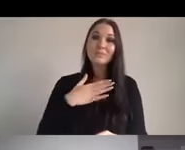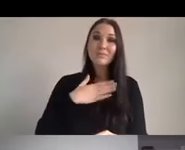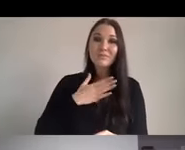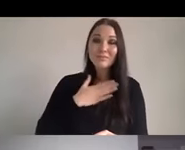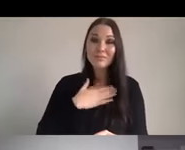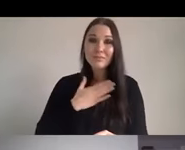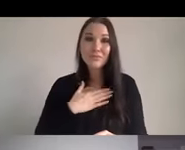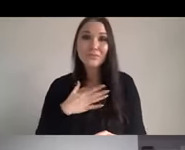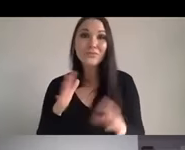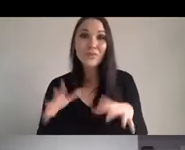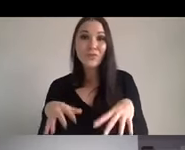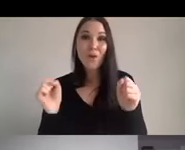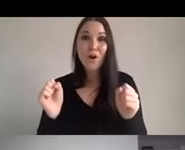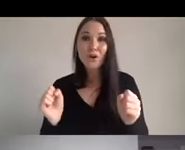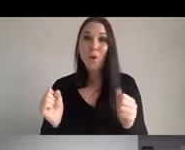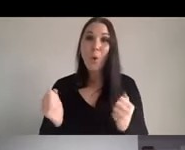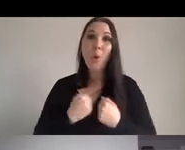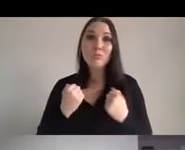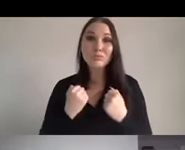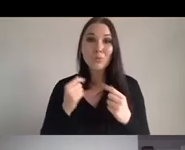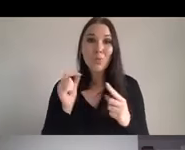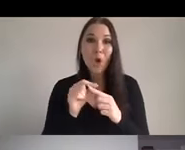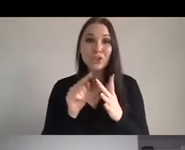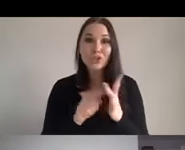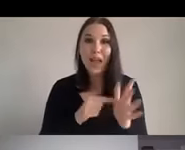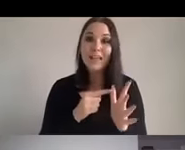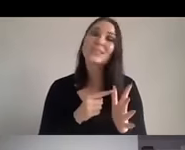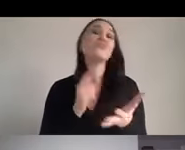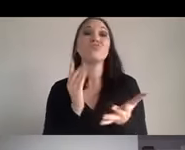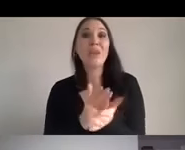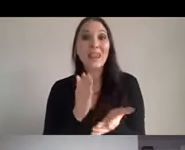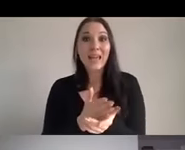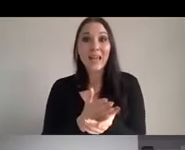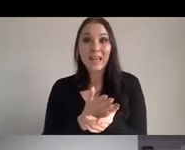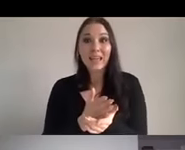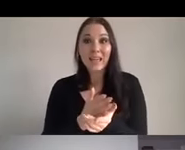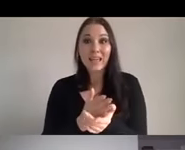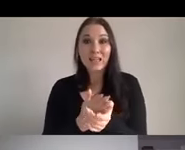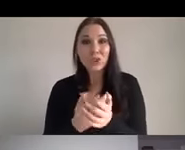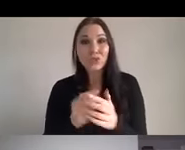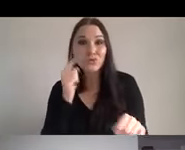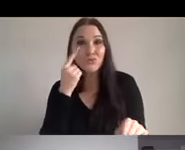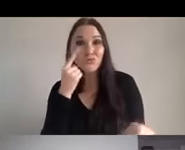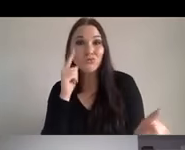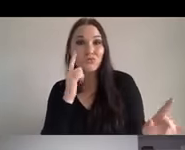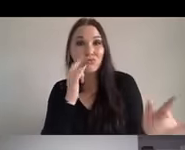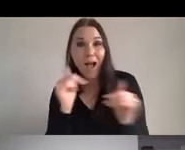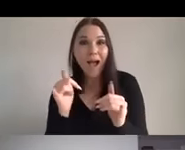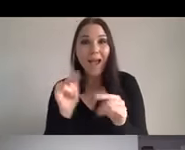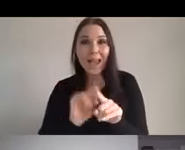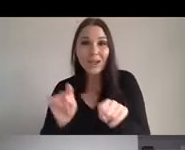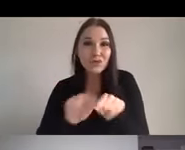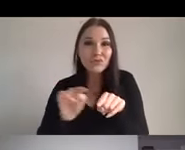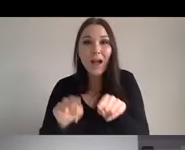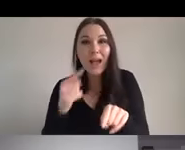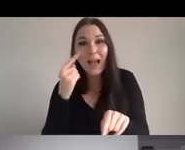their own little project where they can really, first of all, try out what they know and what they don't know